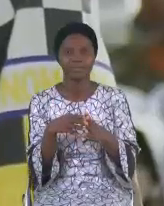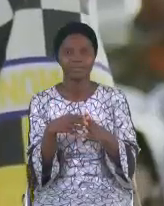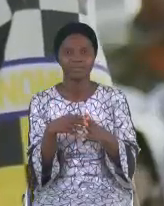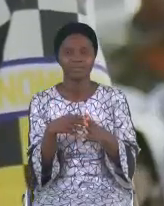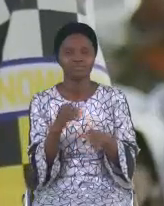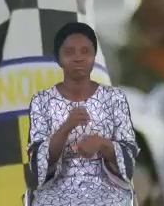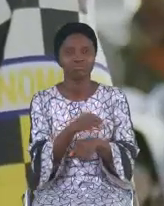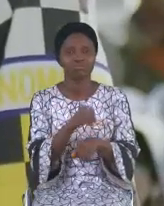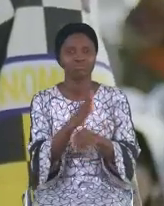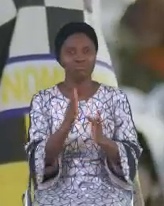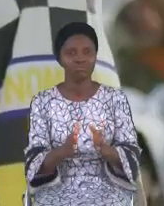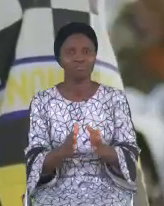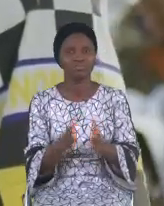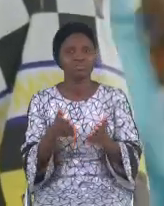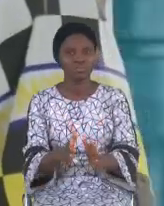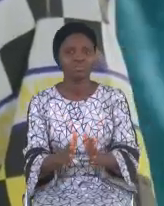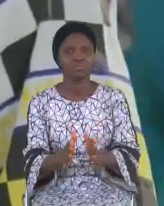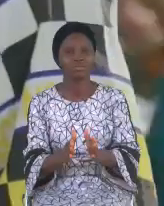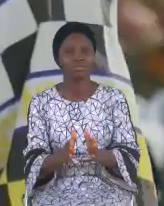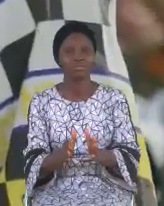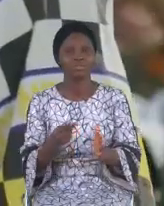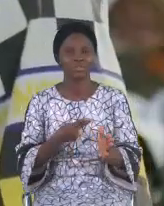Counselors, let's spread everywhere.